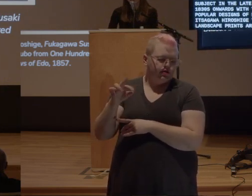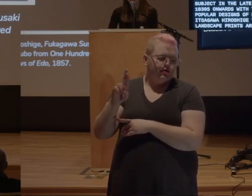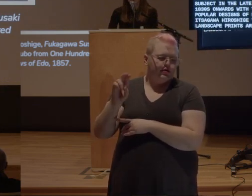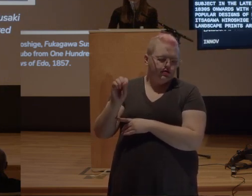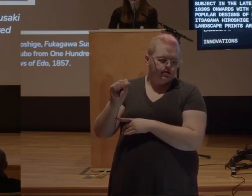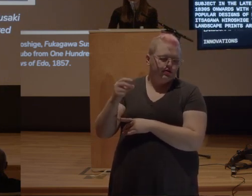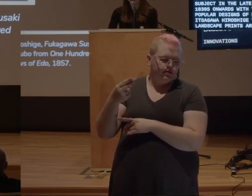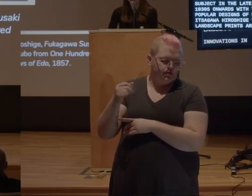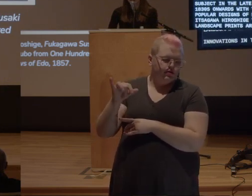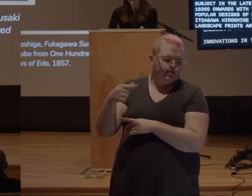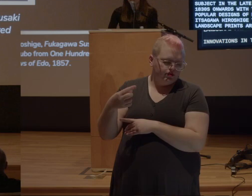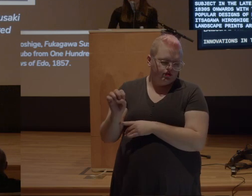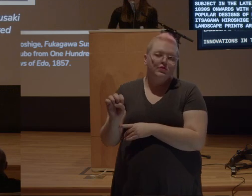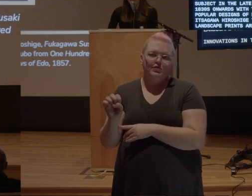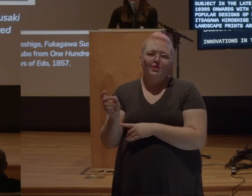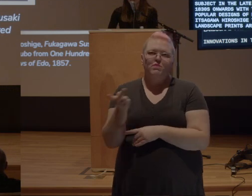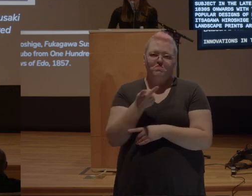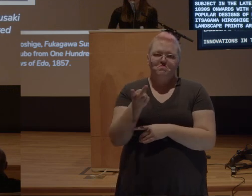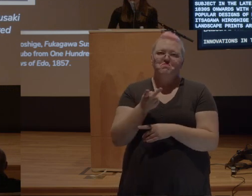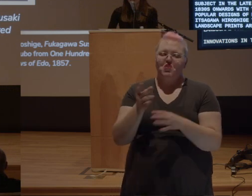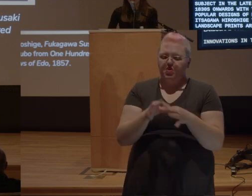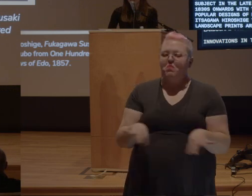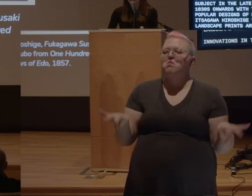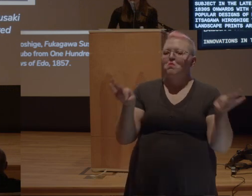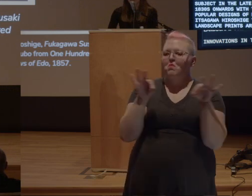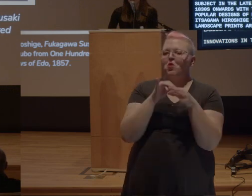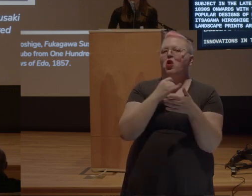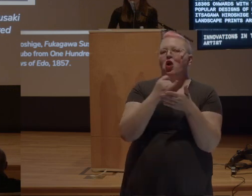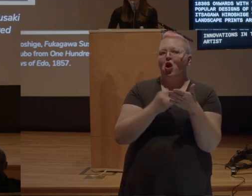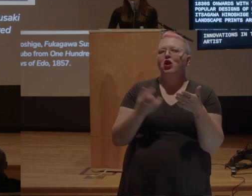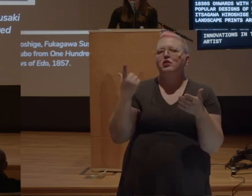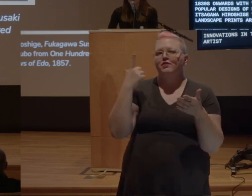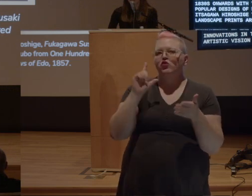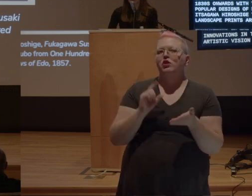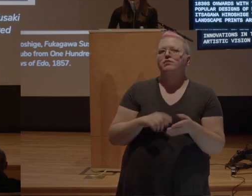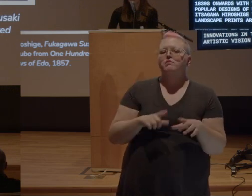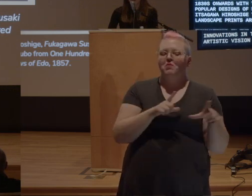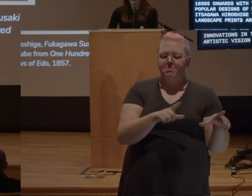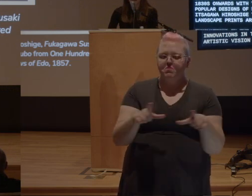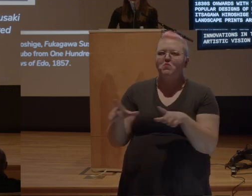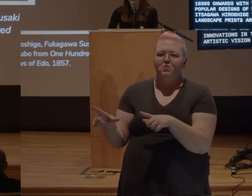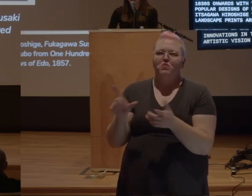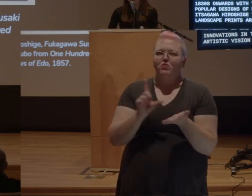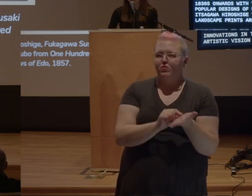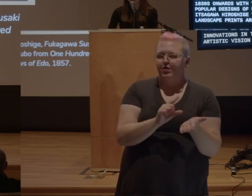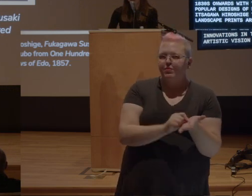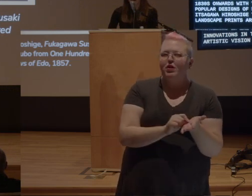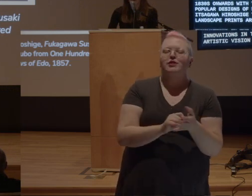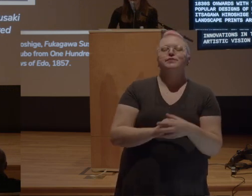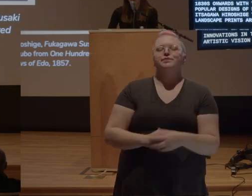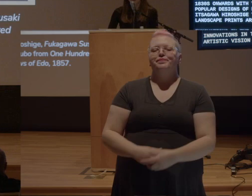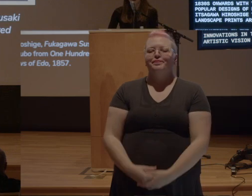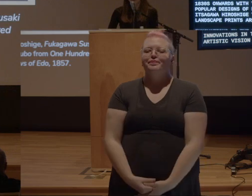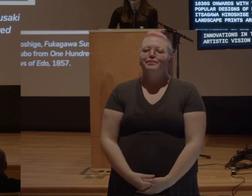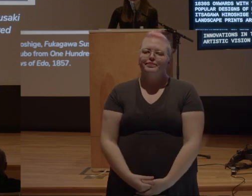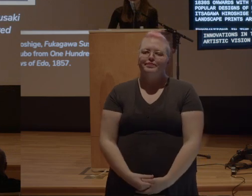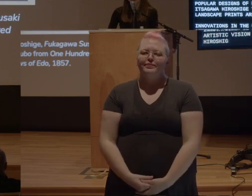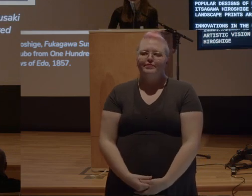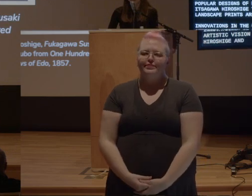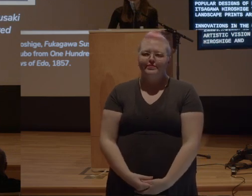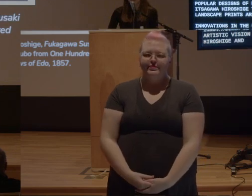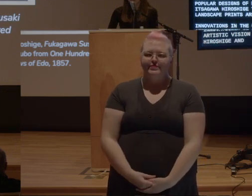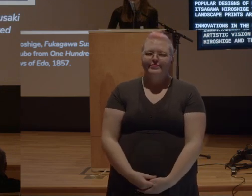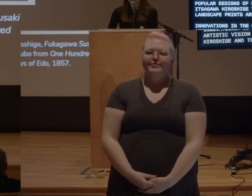in the craft of printmaking, and the artistic vision of individuals like Hokusai, Hiroshige, and their